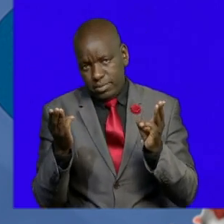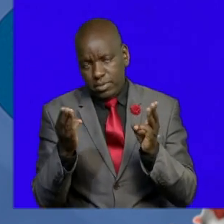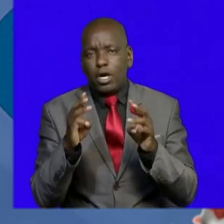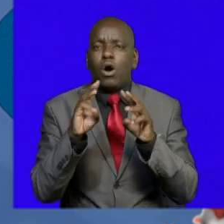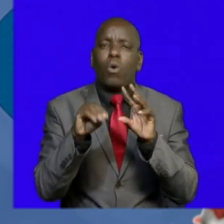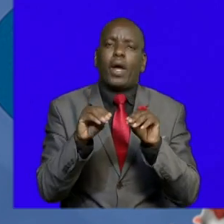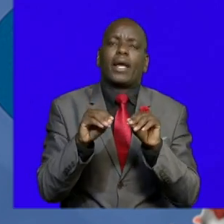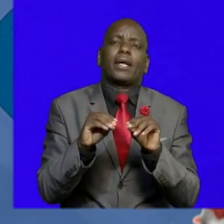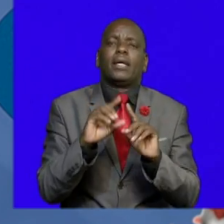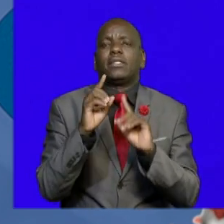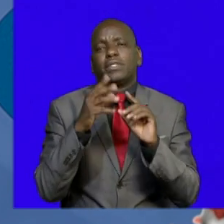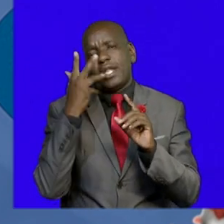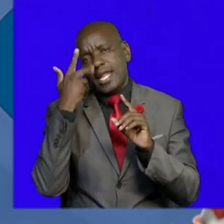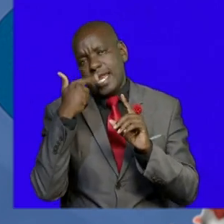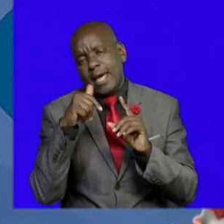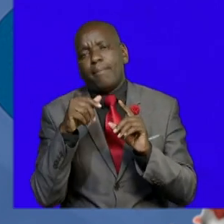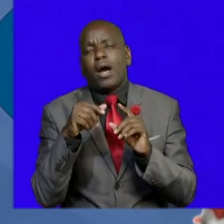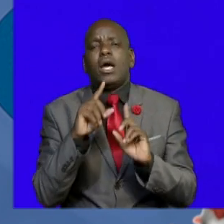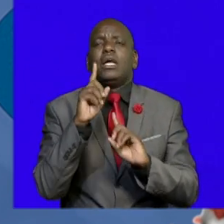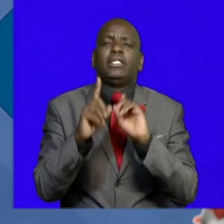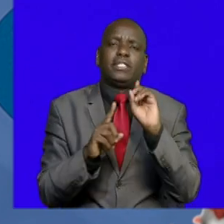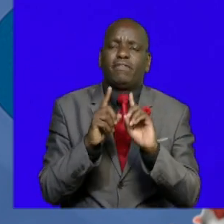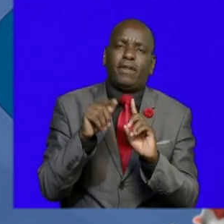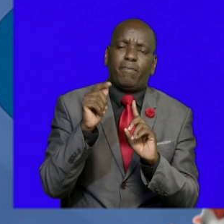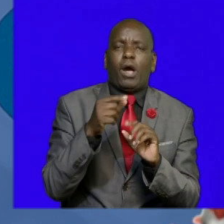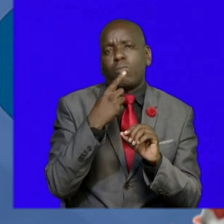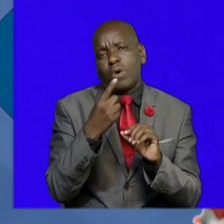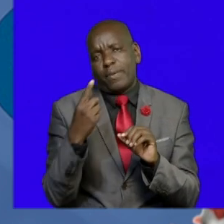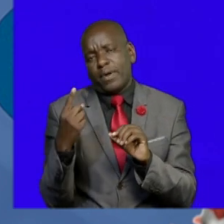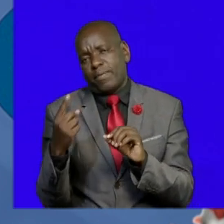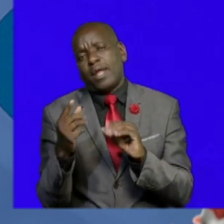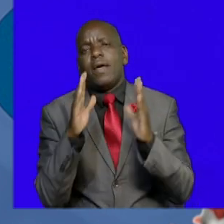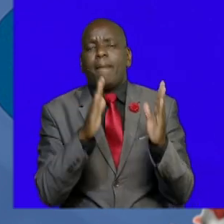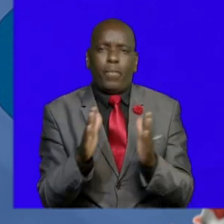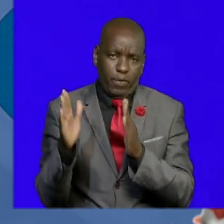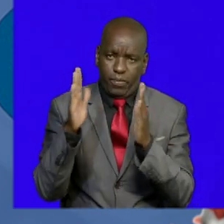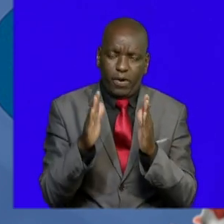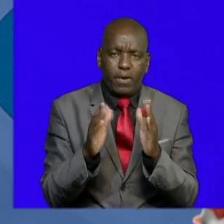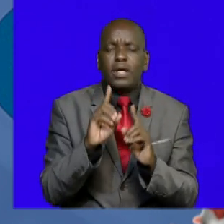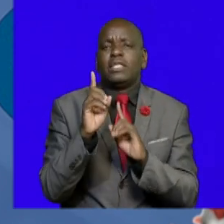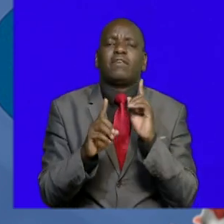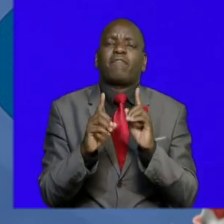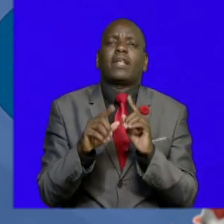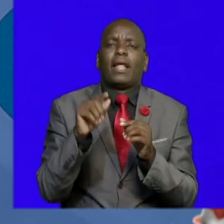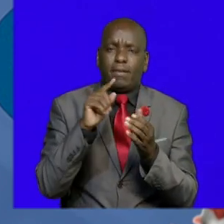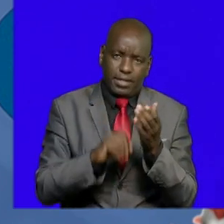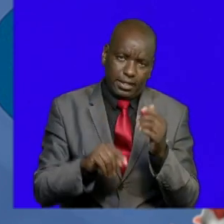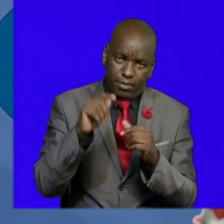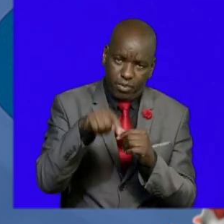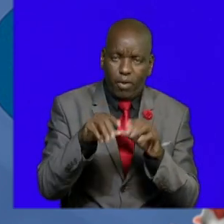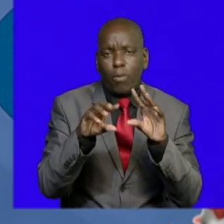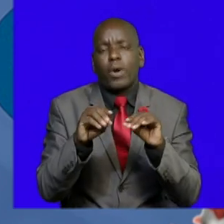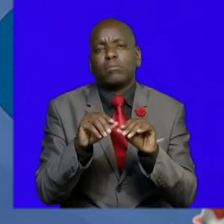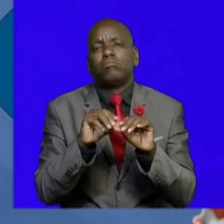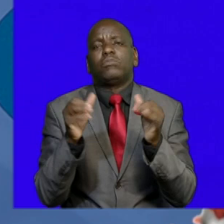to get the exact numbers, the details for each of these categories or phases is being worked